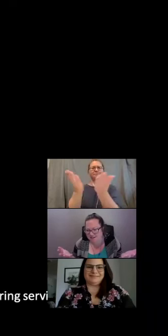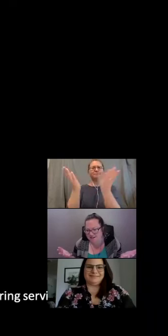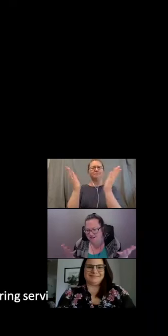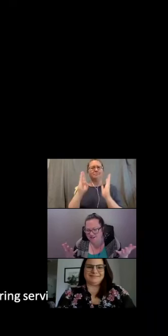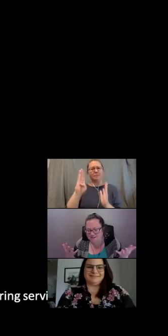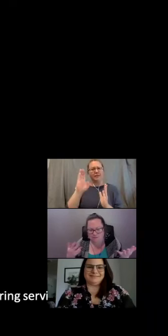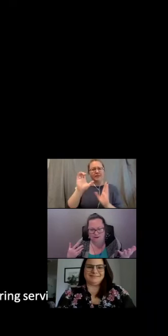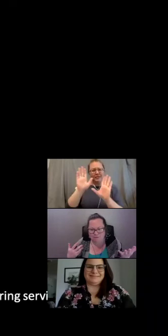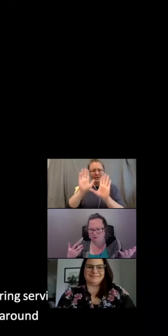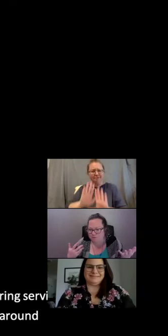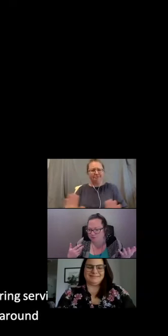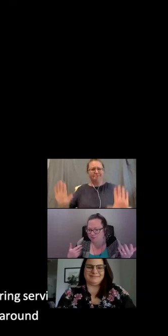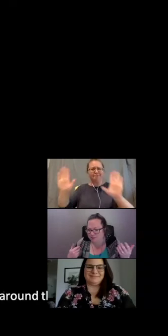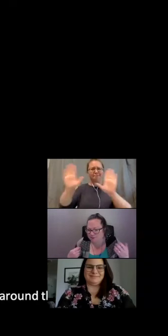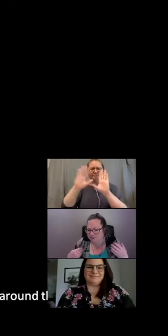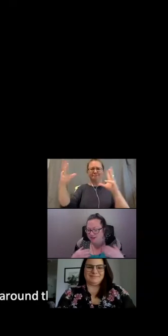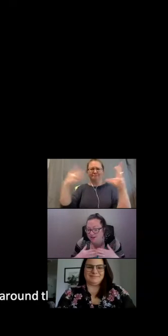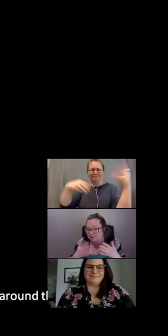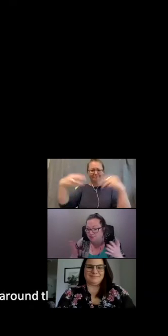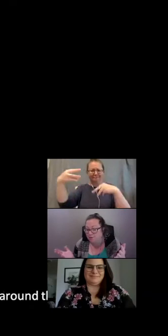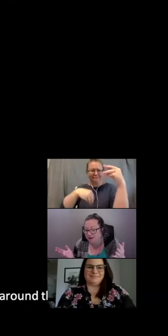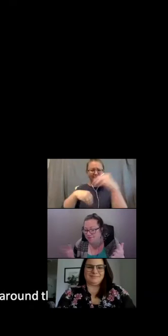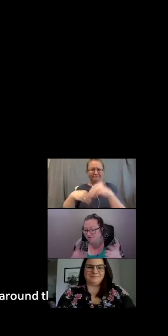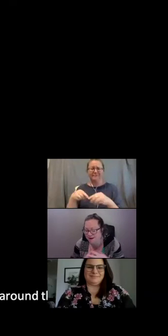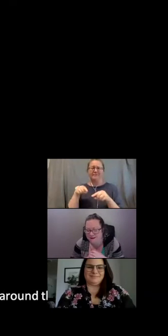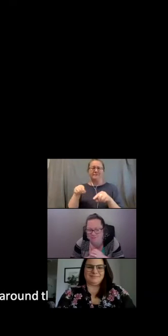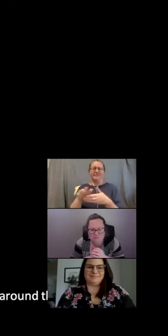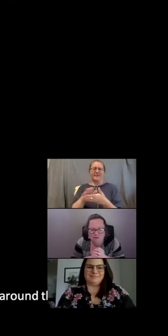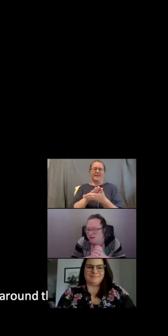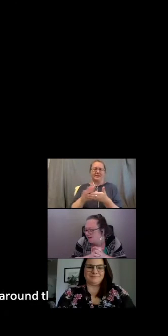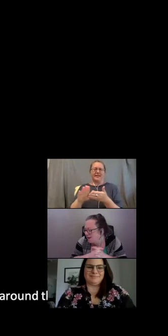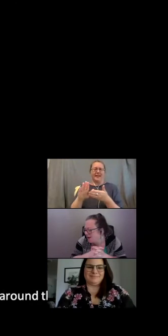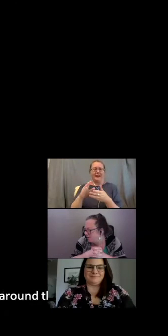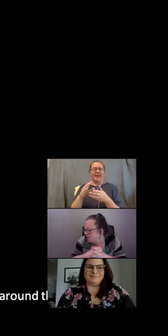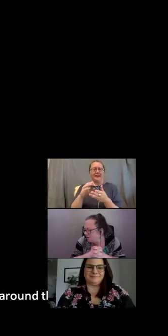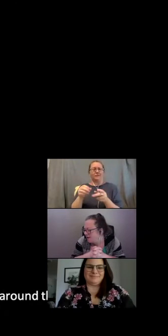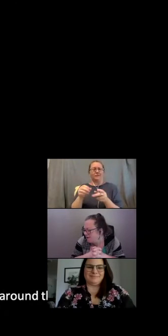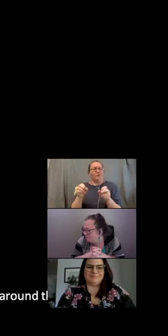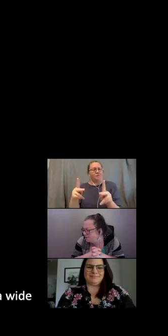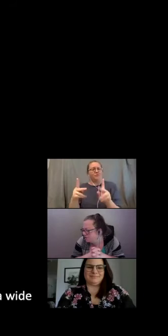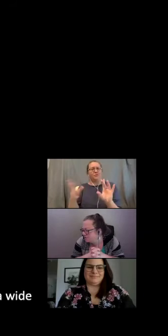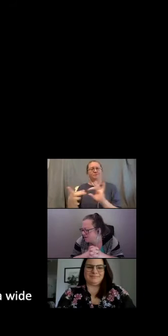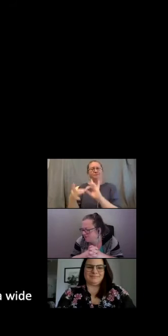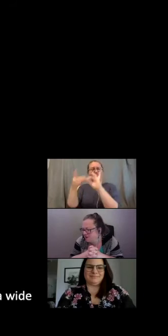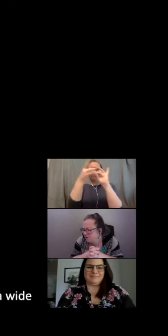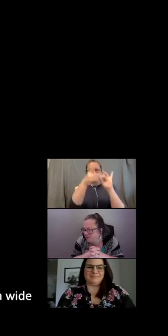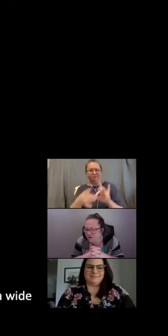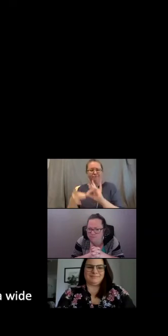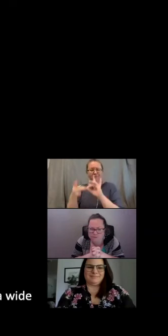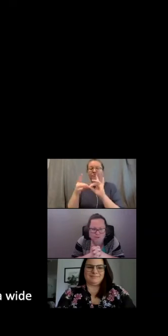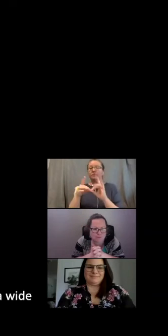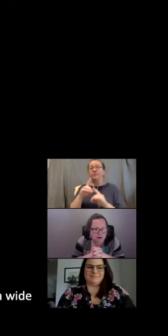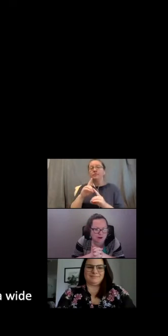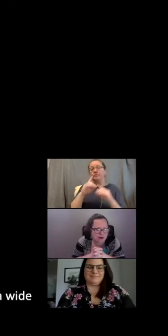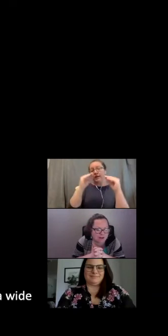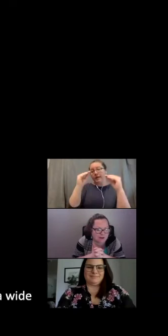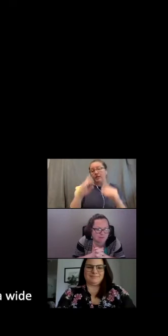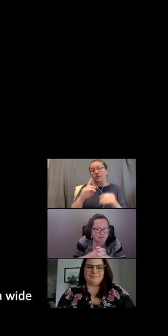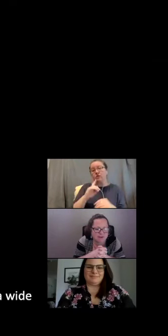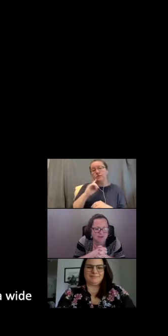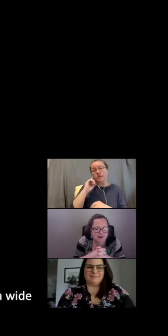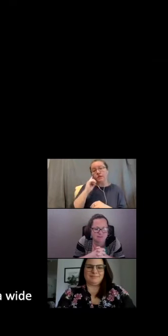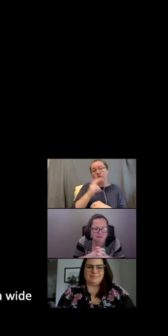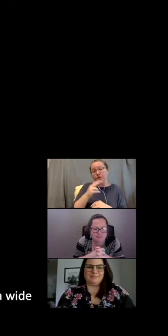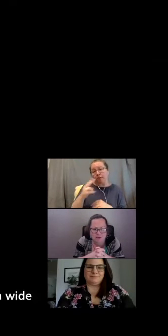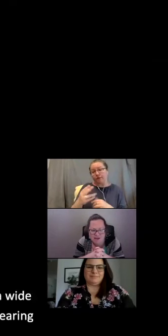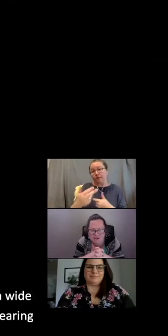province today. It's a nice platform to be able to connect with a wide variety of people. I know we have teachers of the deaf and hard of hearing mostly calling